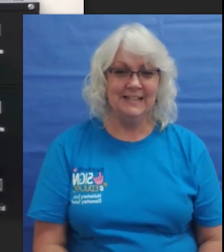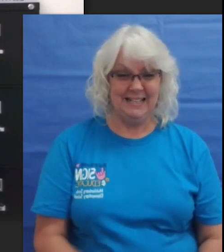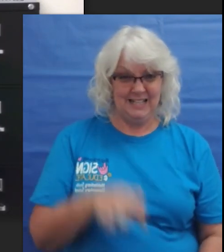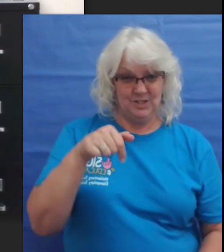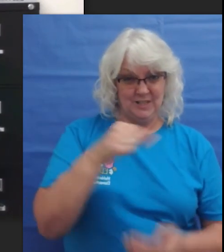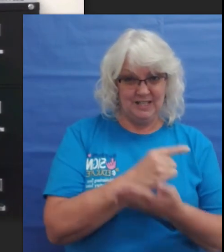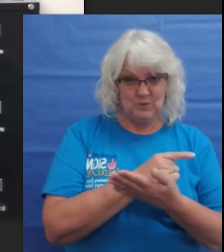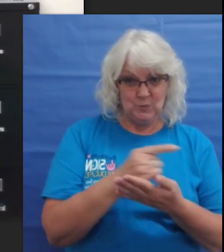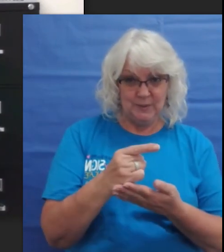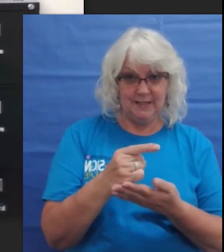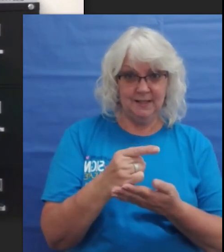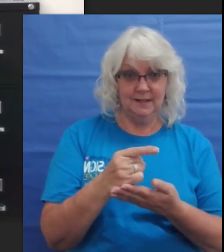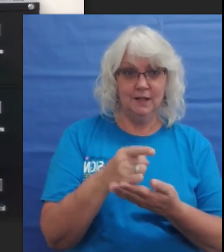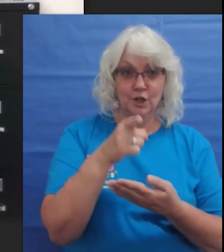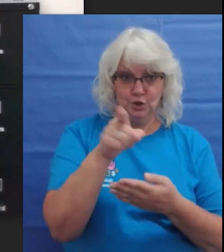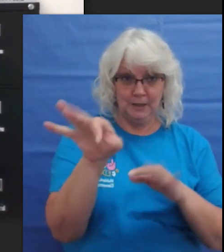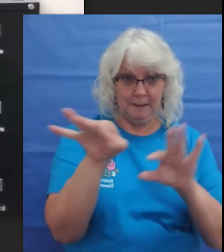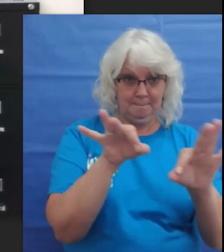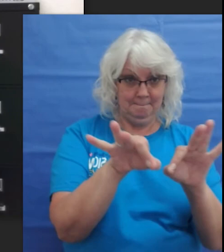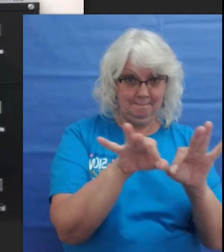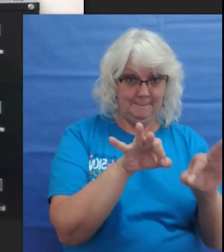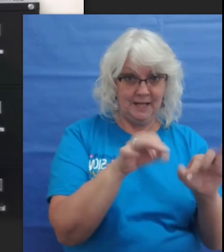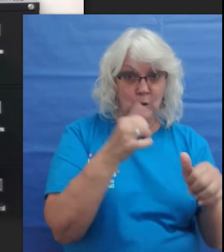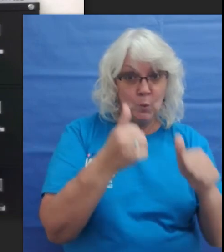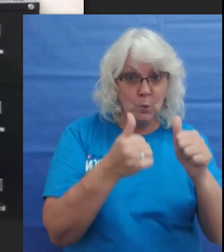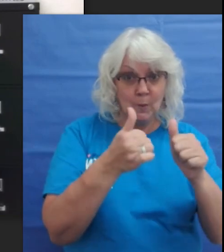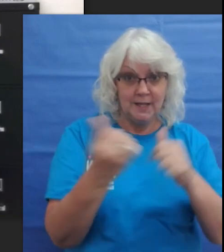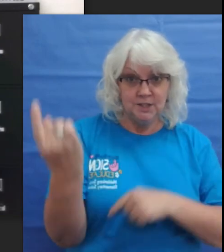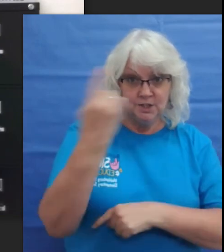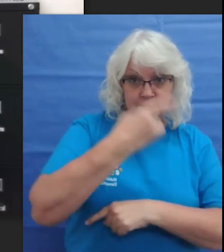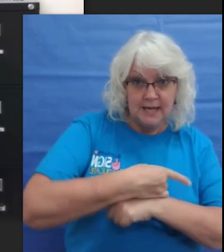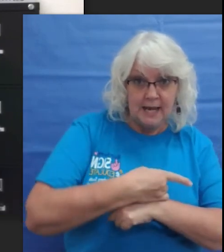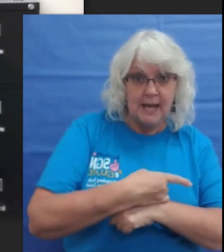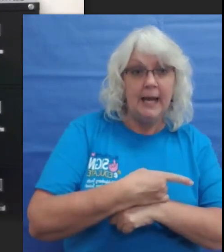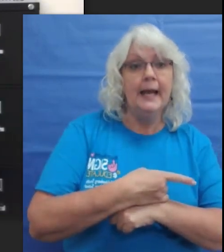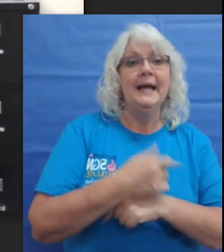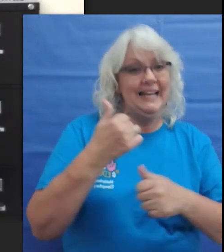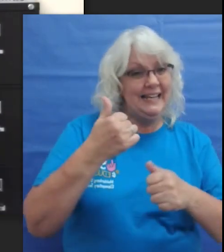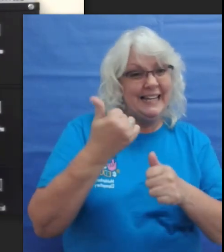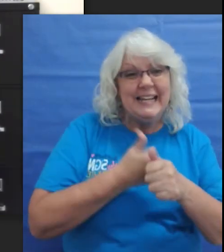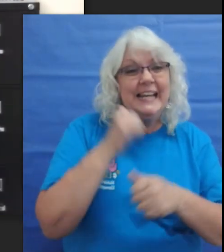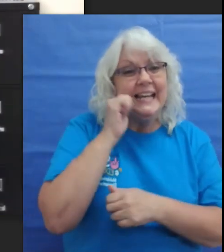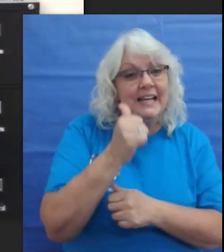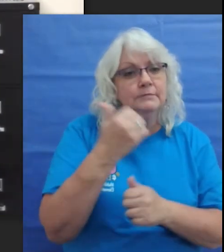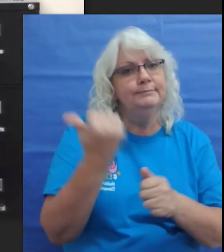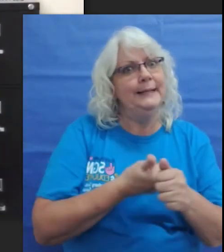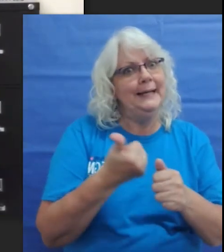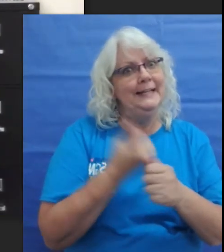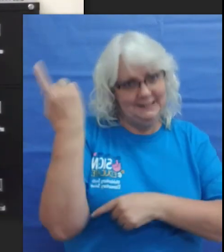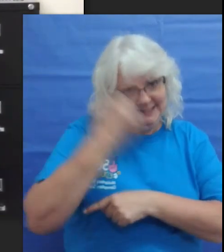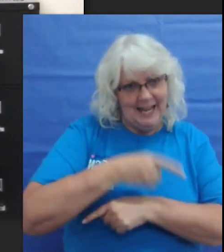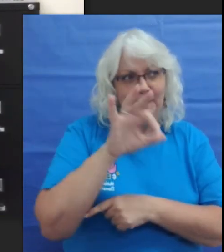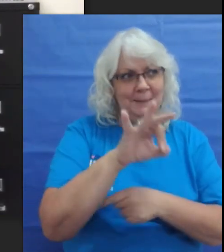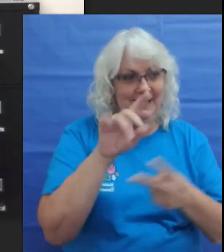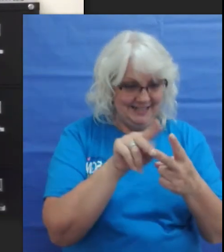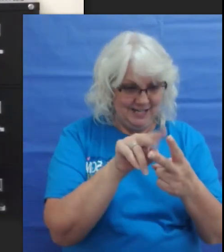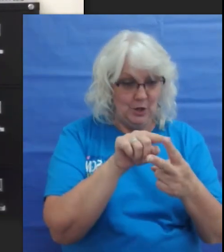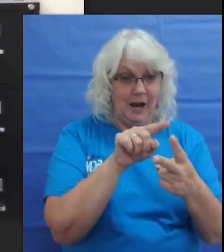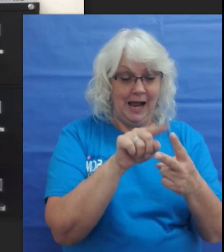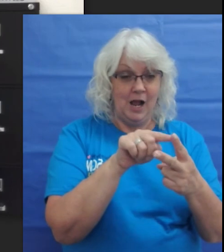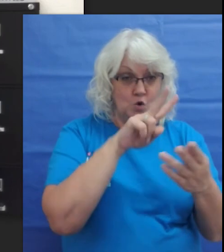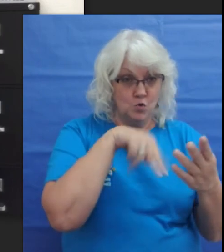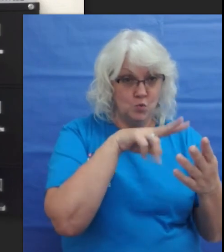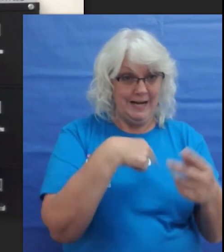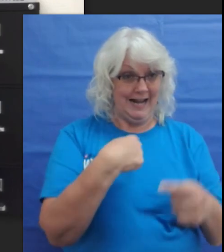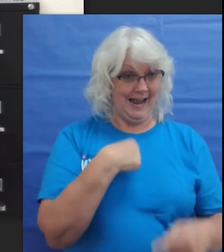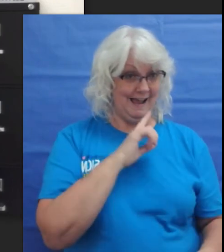you get to choose each day to either read our story I Am or read our story